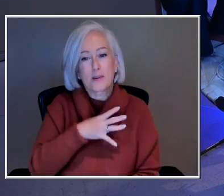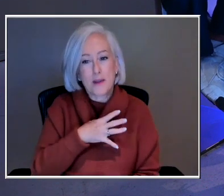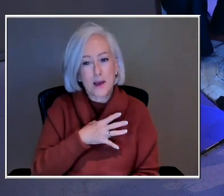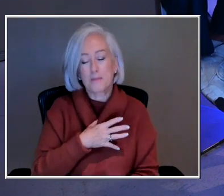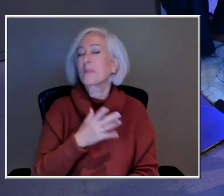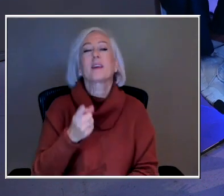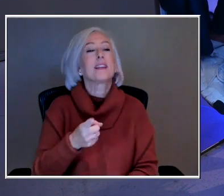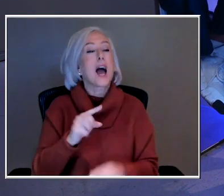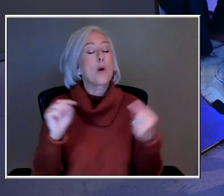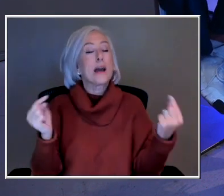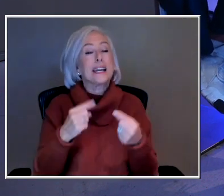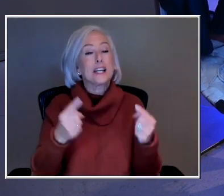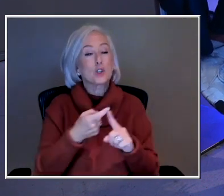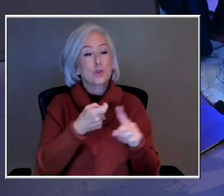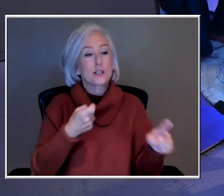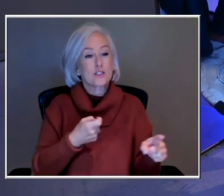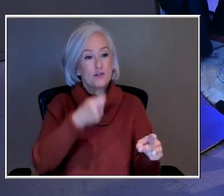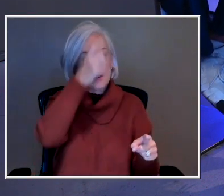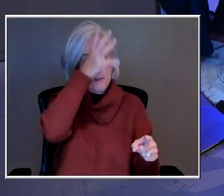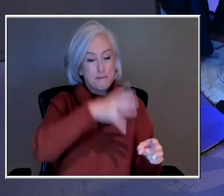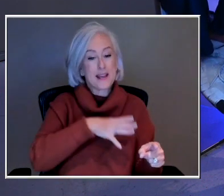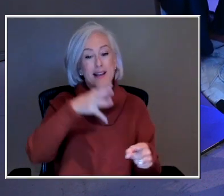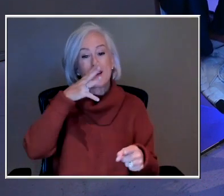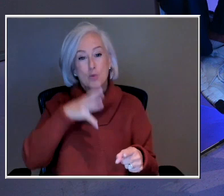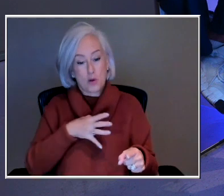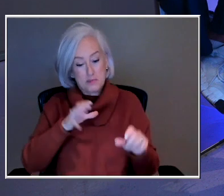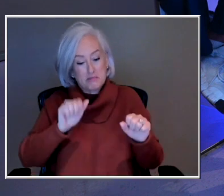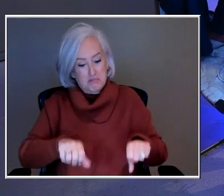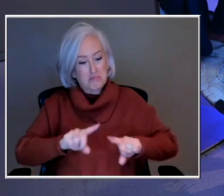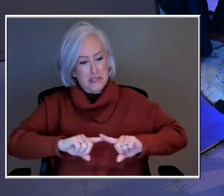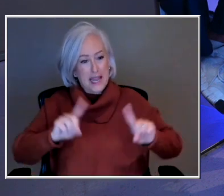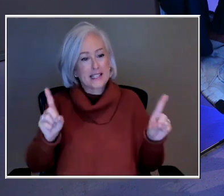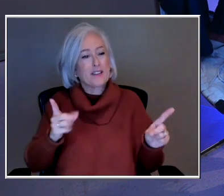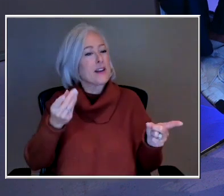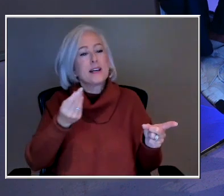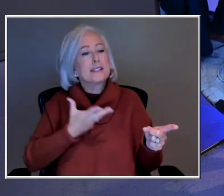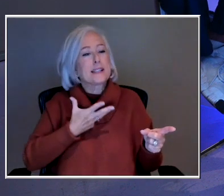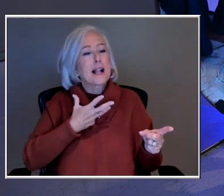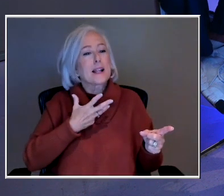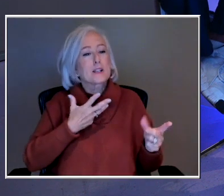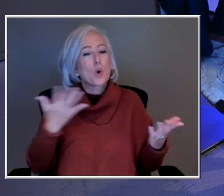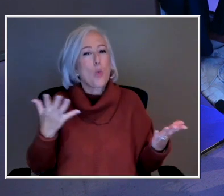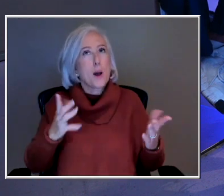athletes, we know that they can differ. Tell us a little bit about that. What are some of the big differences you